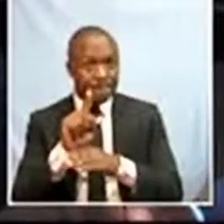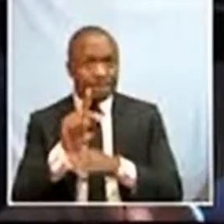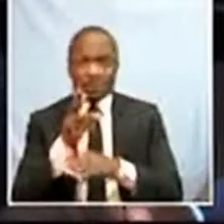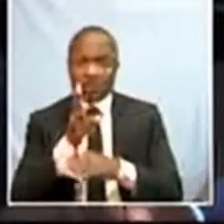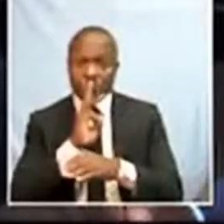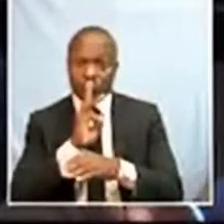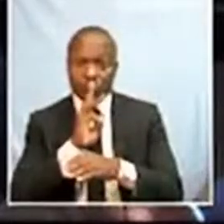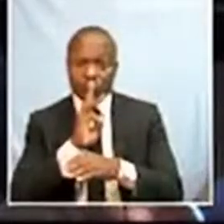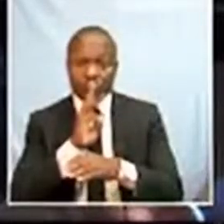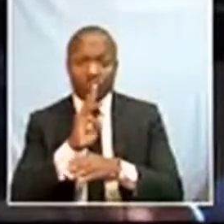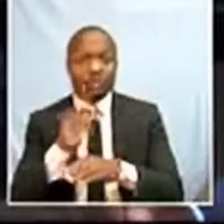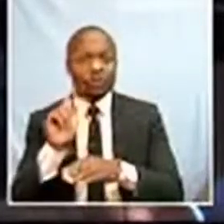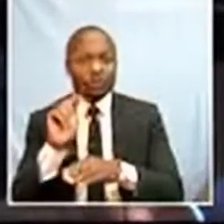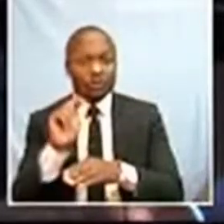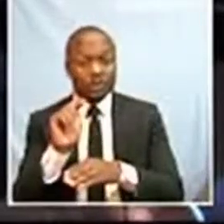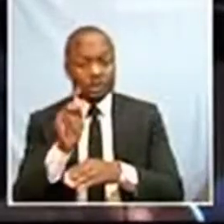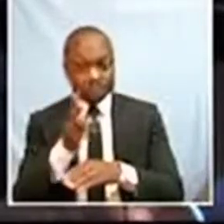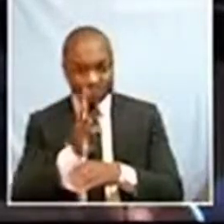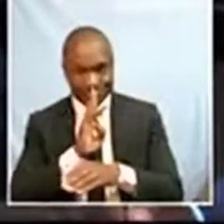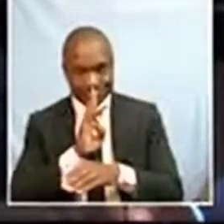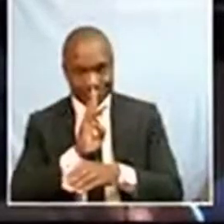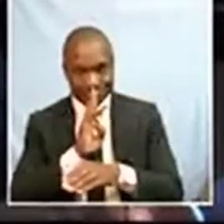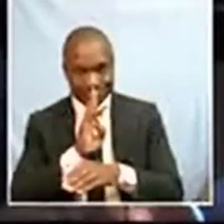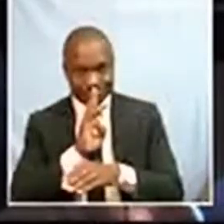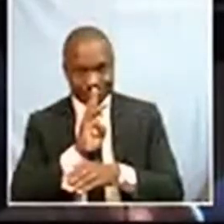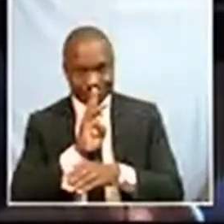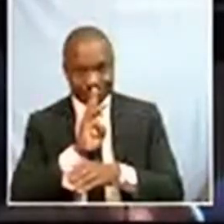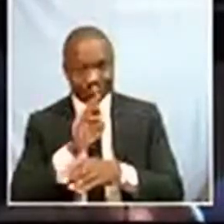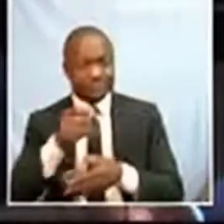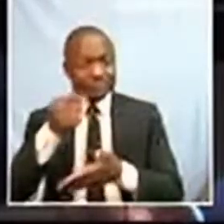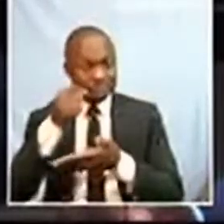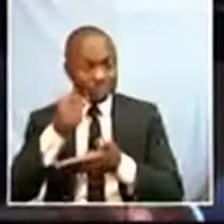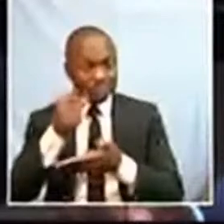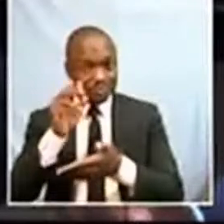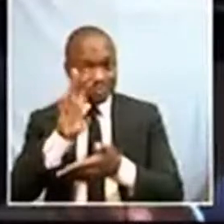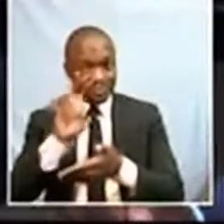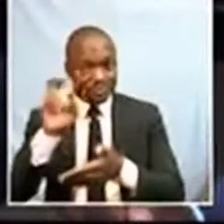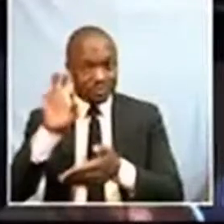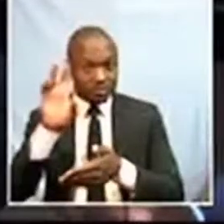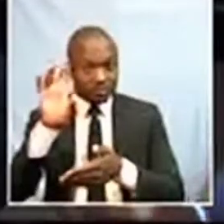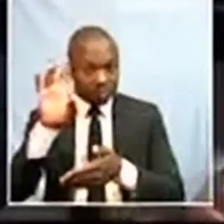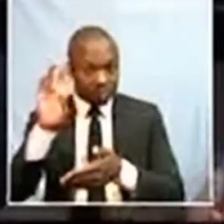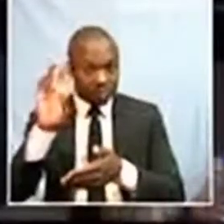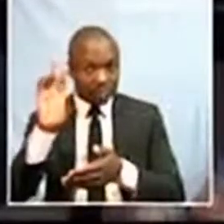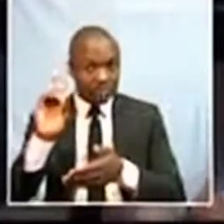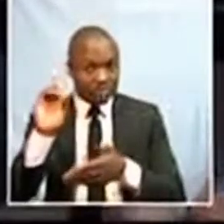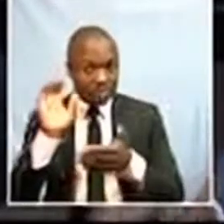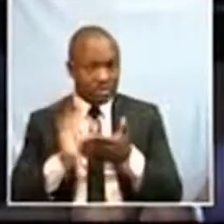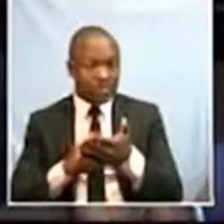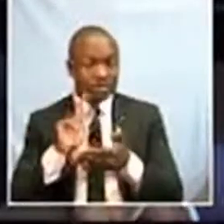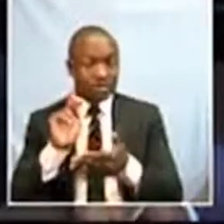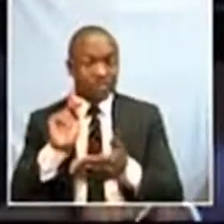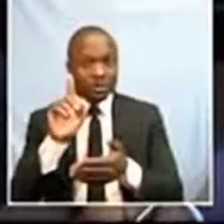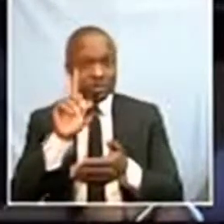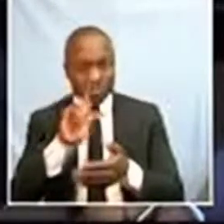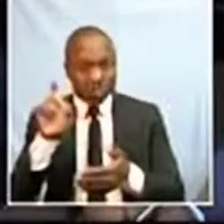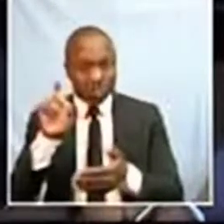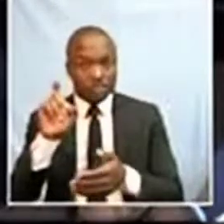water, a flushable toilet, which was estimated at 270,000 kwacha,